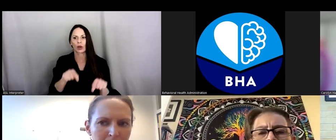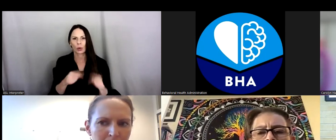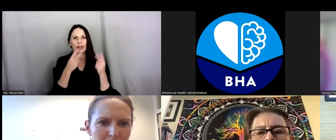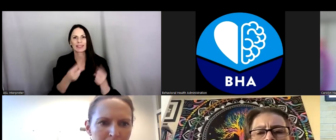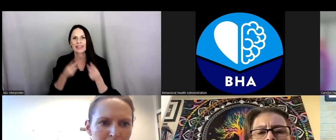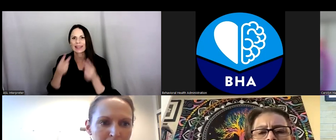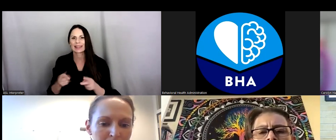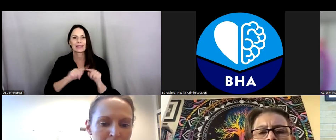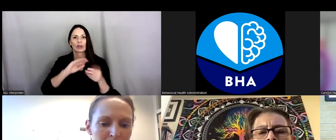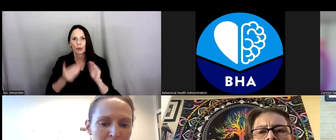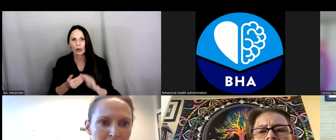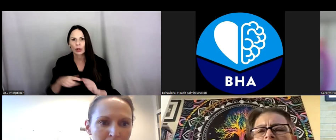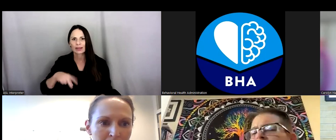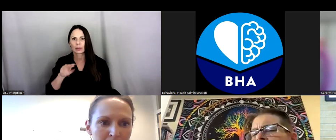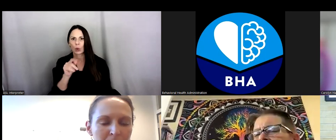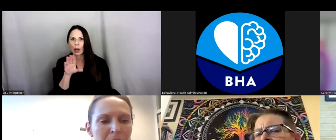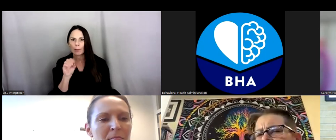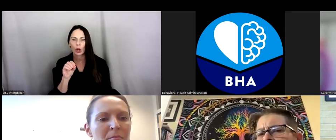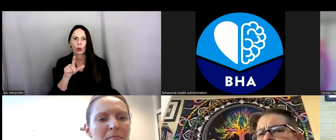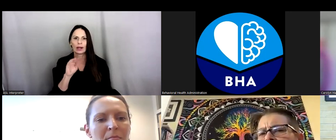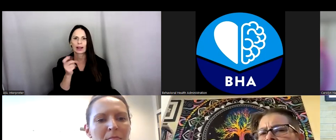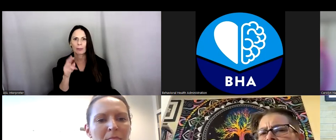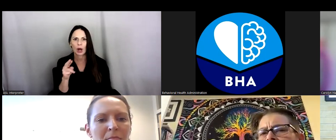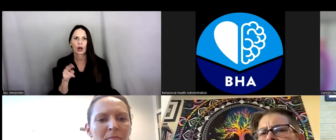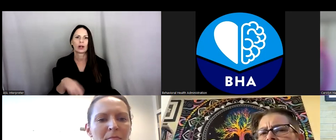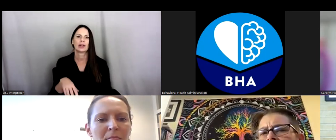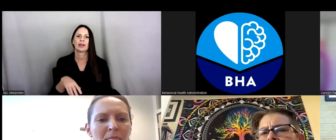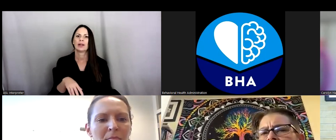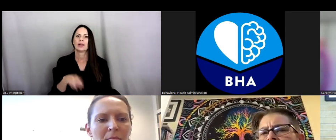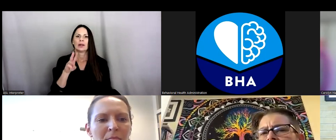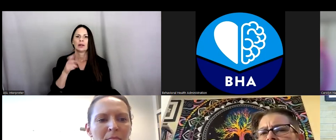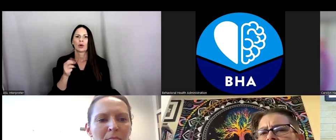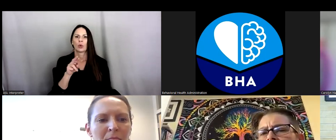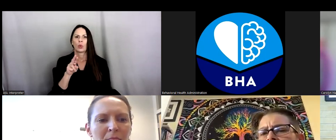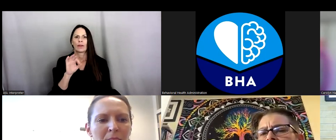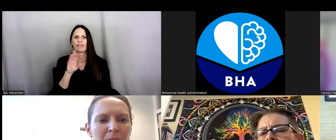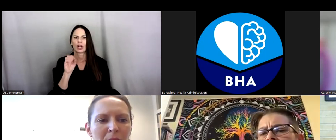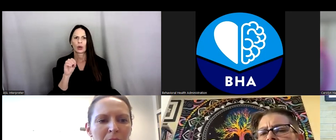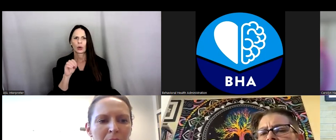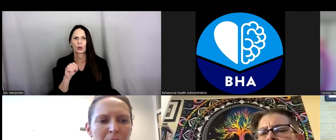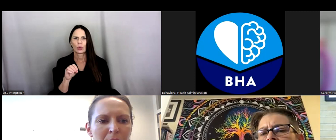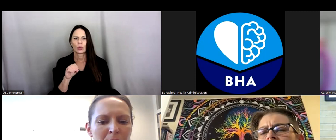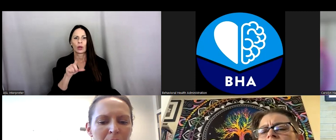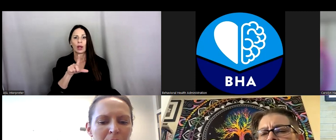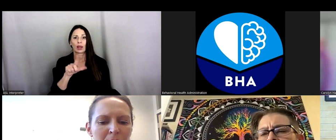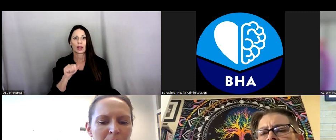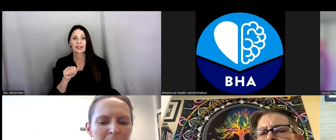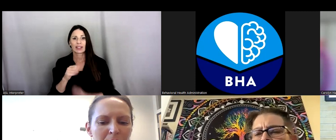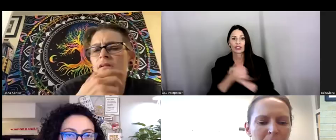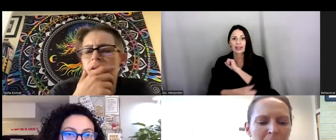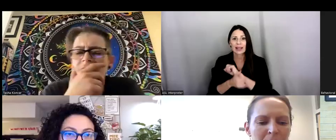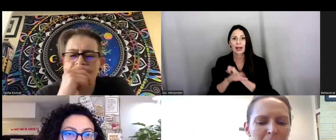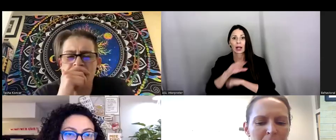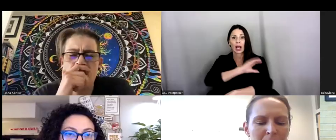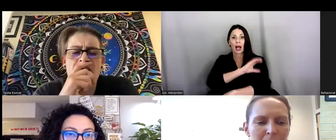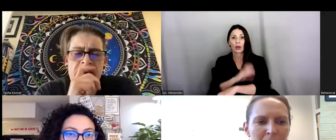rural areas, Pueblo, Lamar, Huerfano County, Los Animas County. Colorado is so big, and so many, there's a